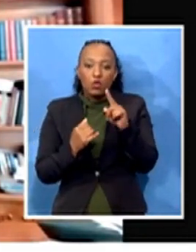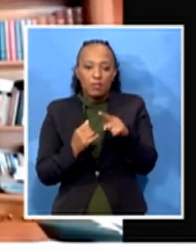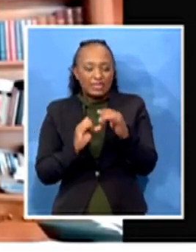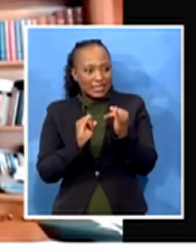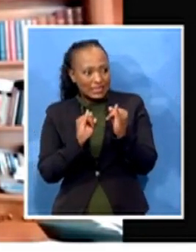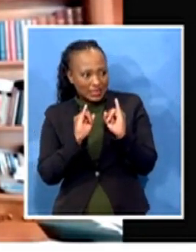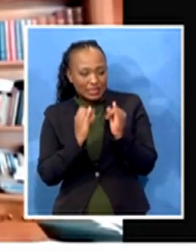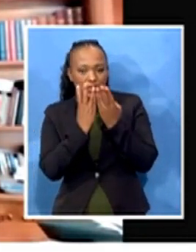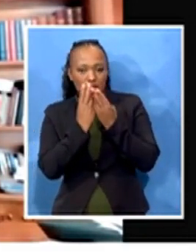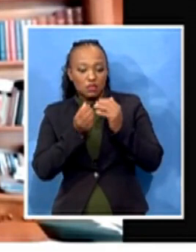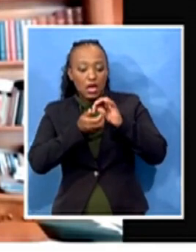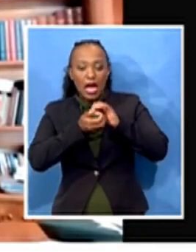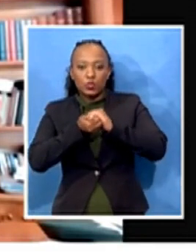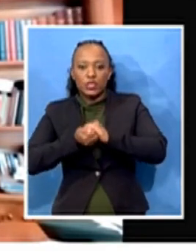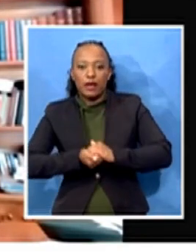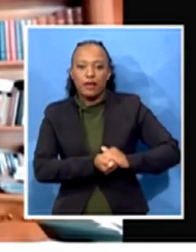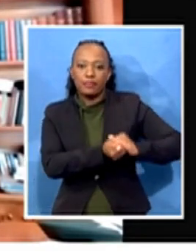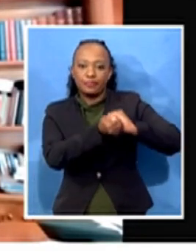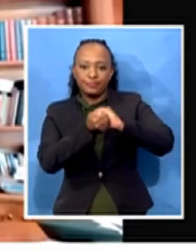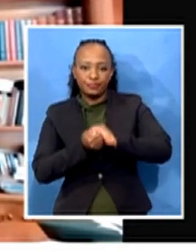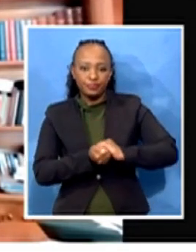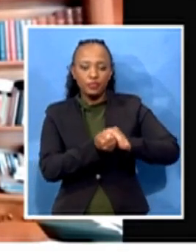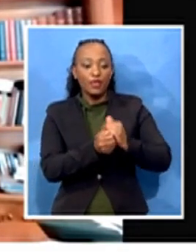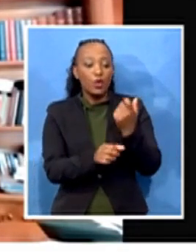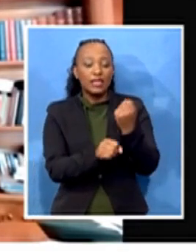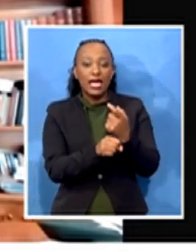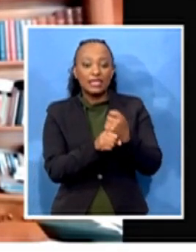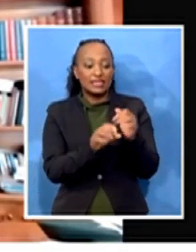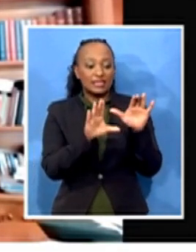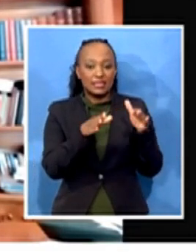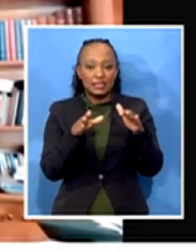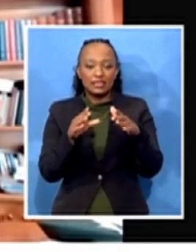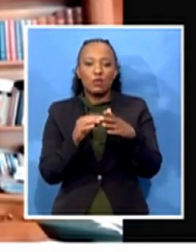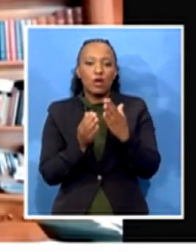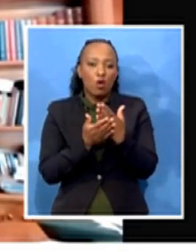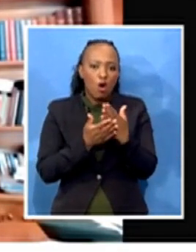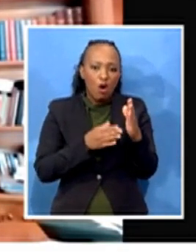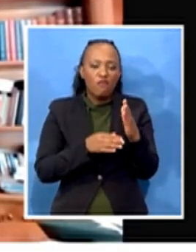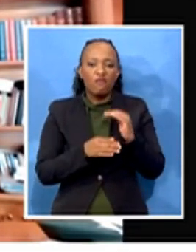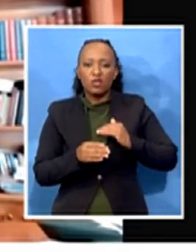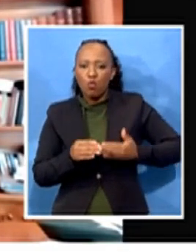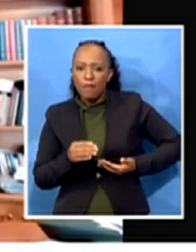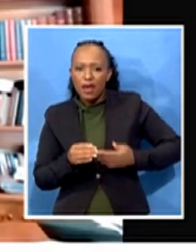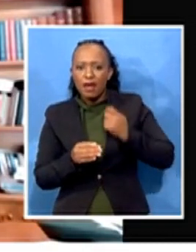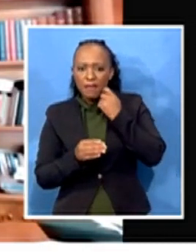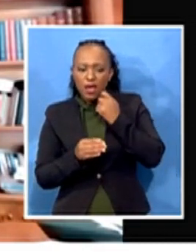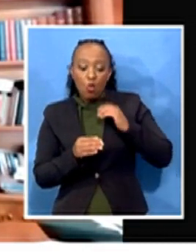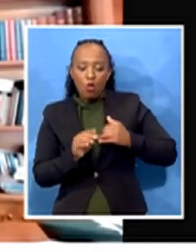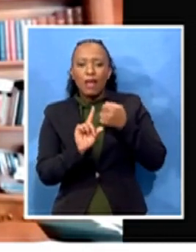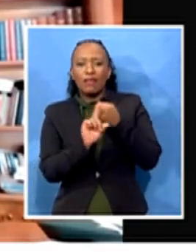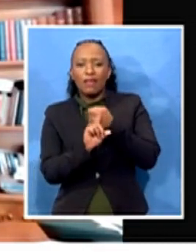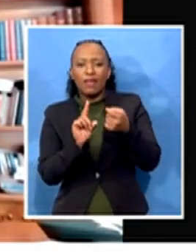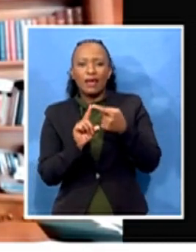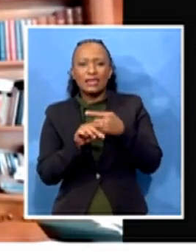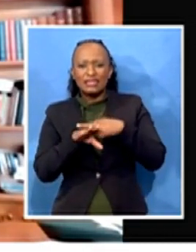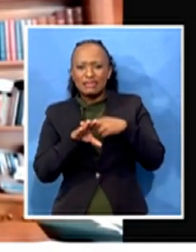taxi industry with sexism and gender-based violence. We must work together as